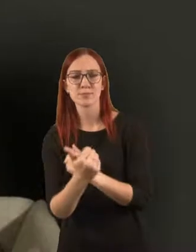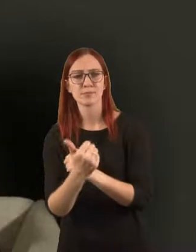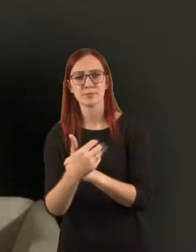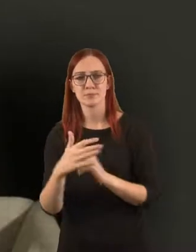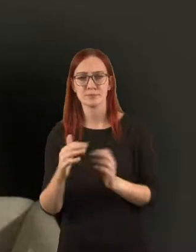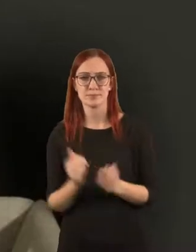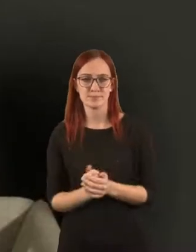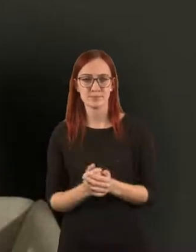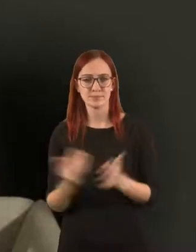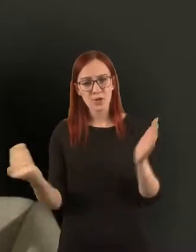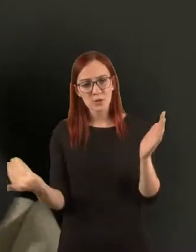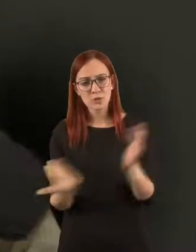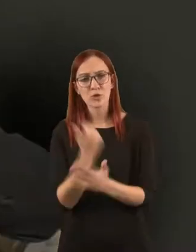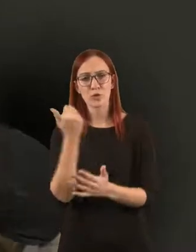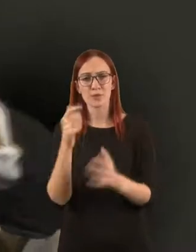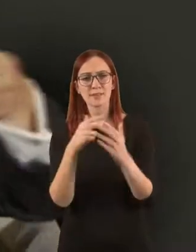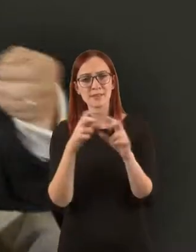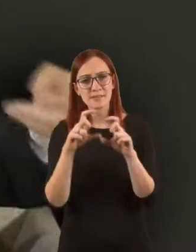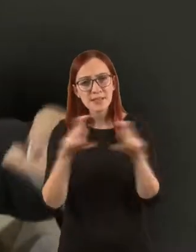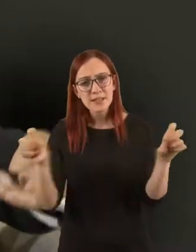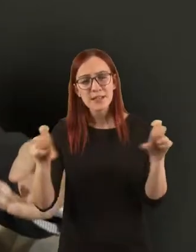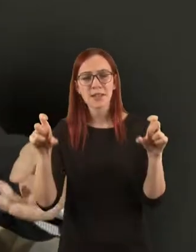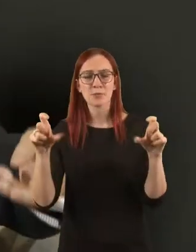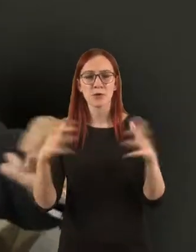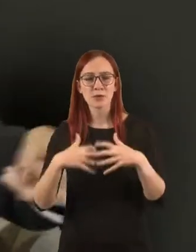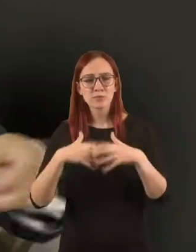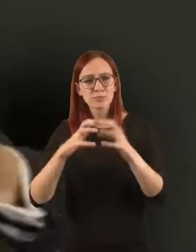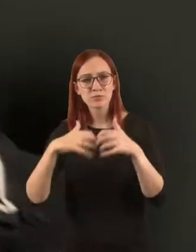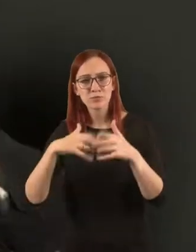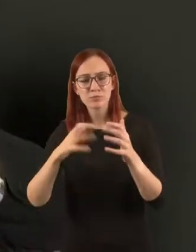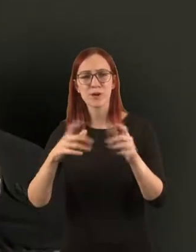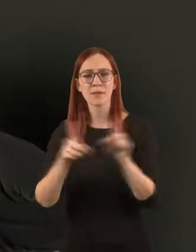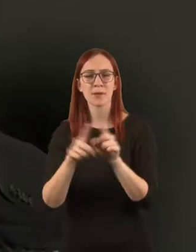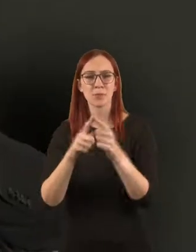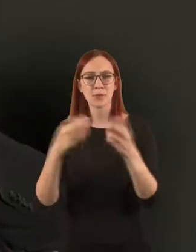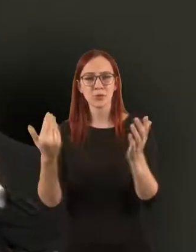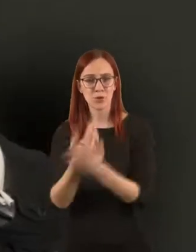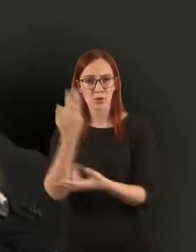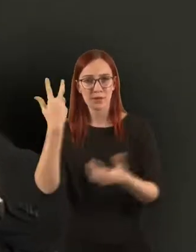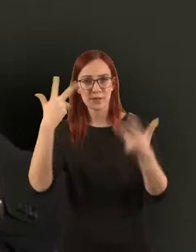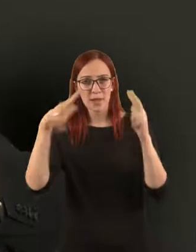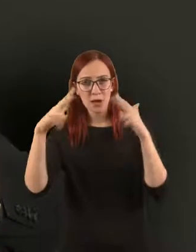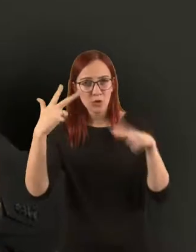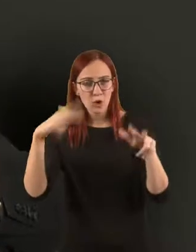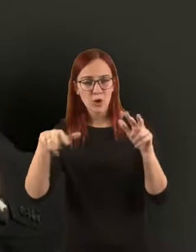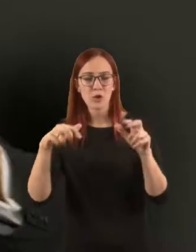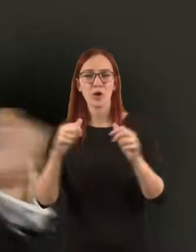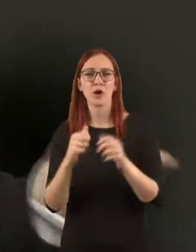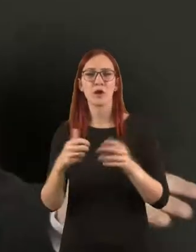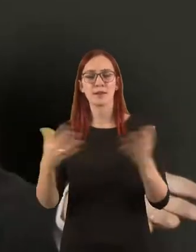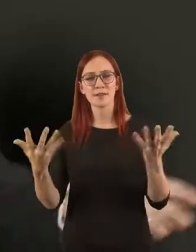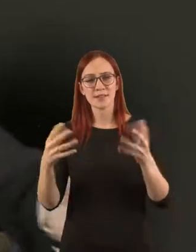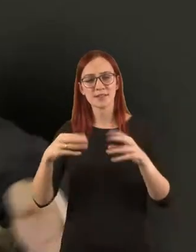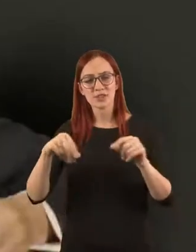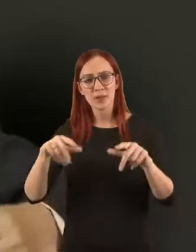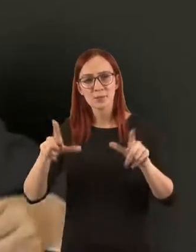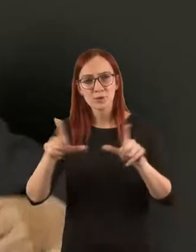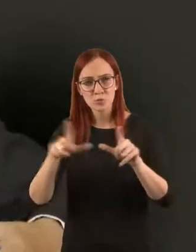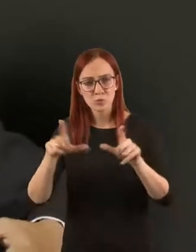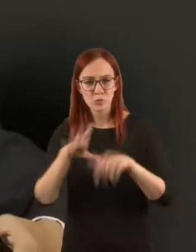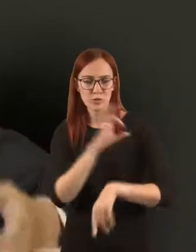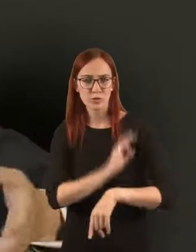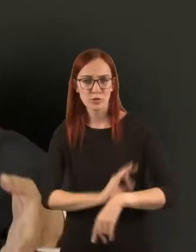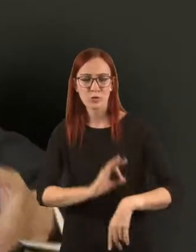in the agricultural sector or in the service sectors? And this is the choice that young